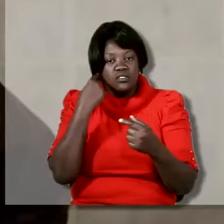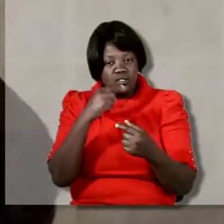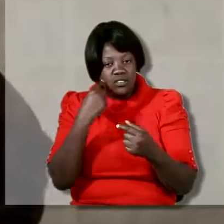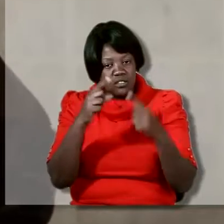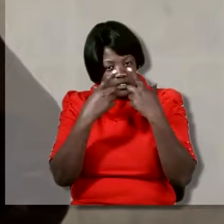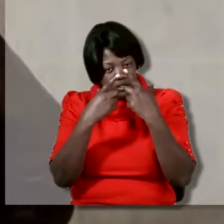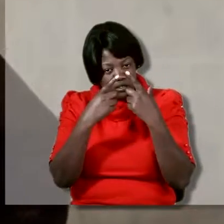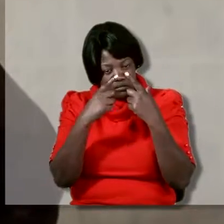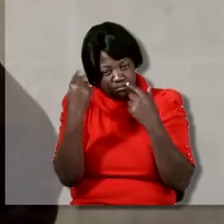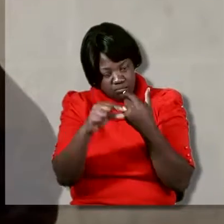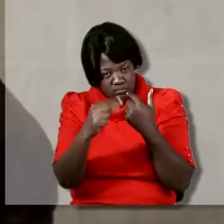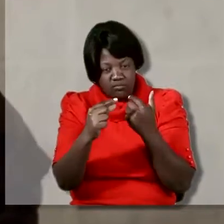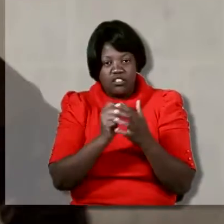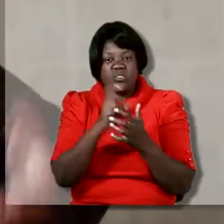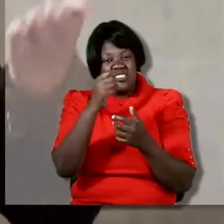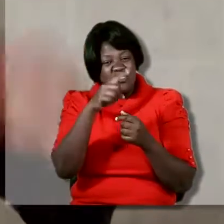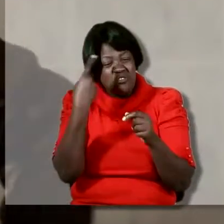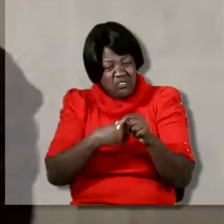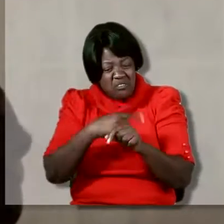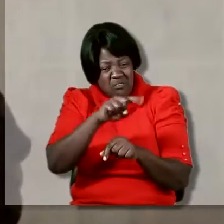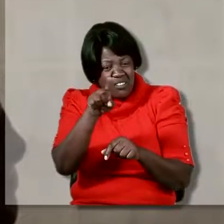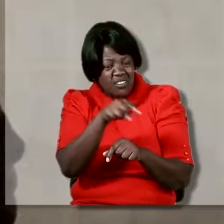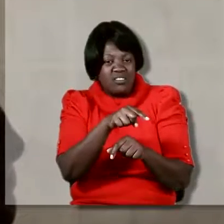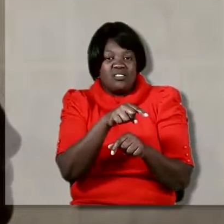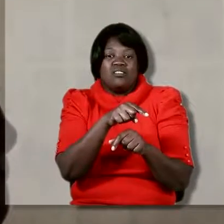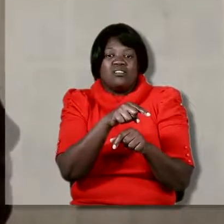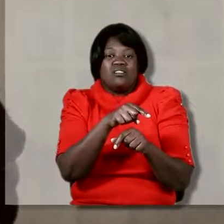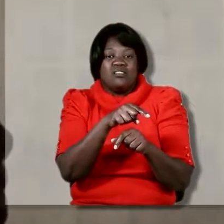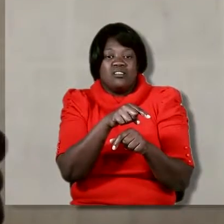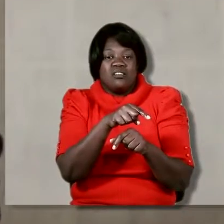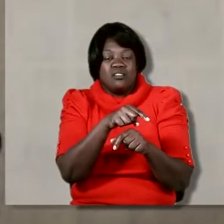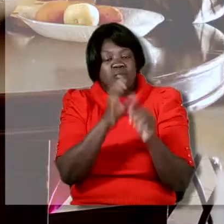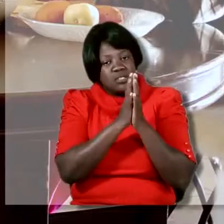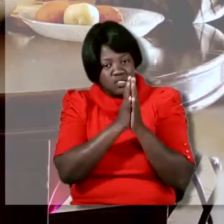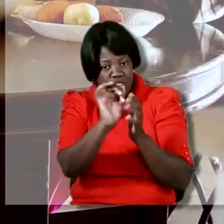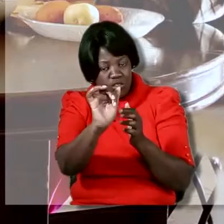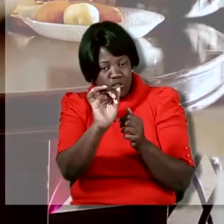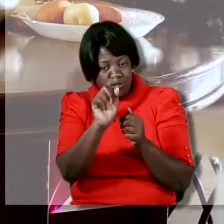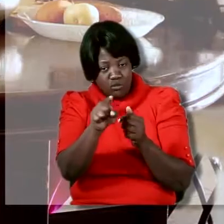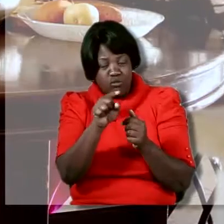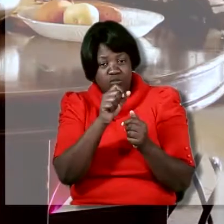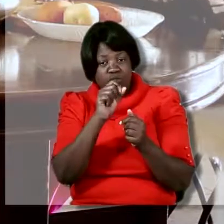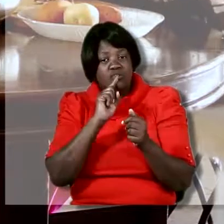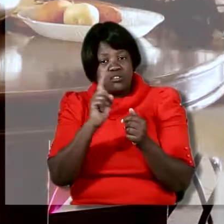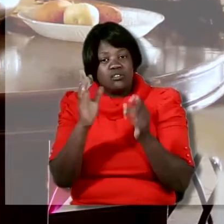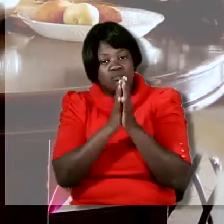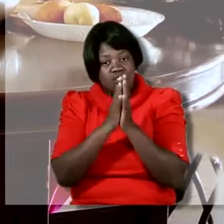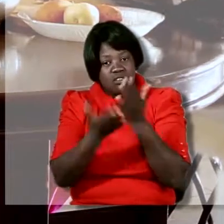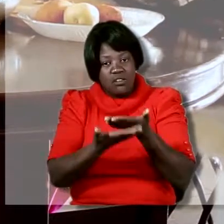the language at all. But Mom, you are a teacher. Will you help me? Please.